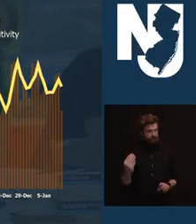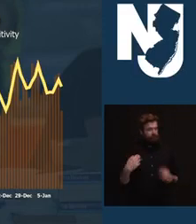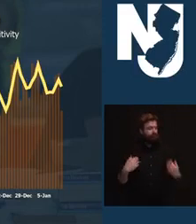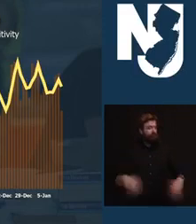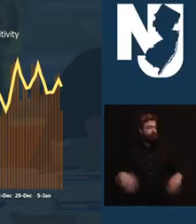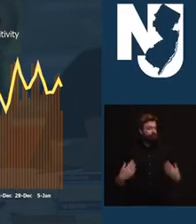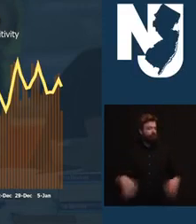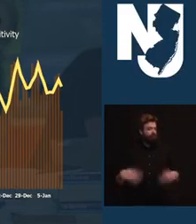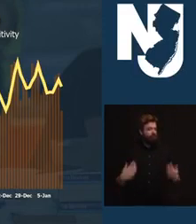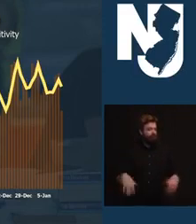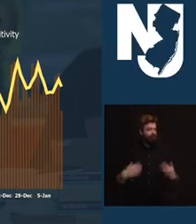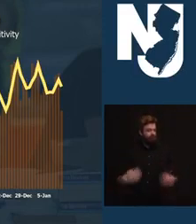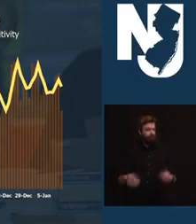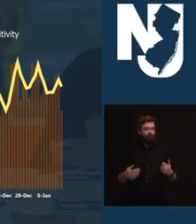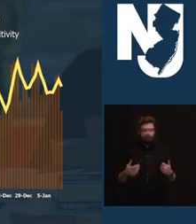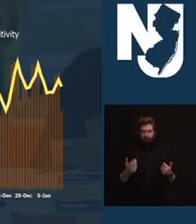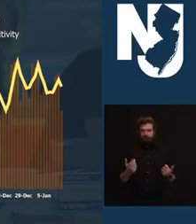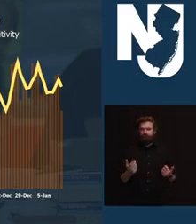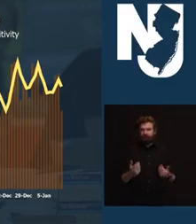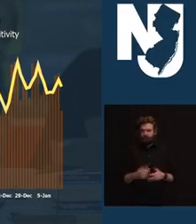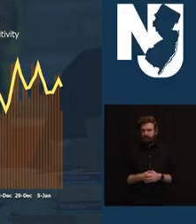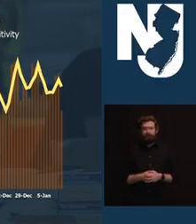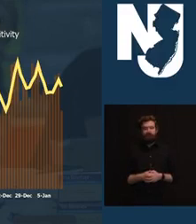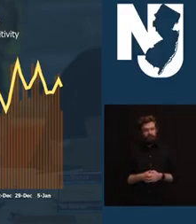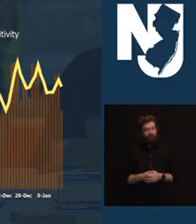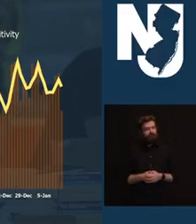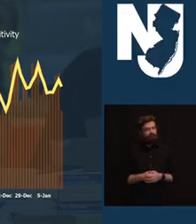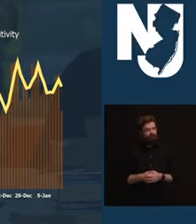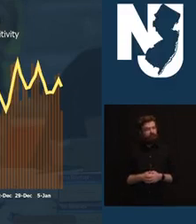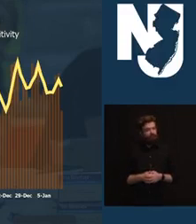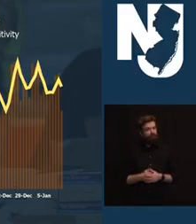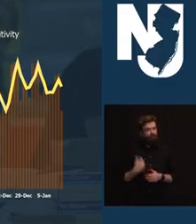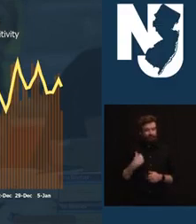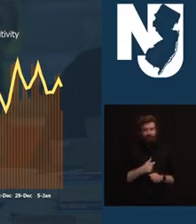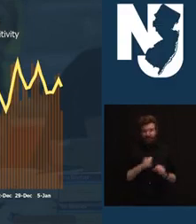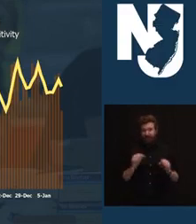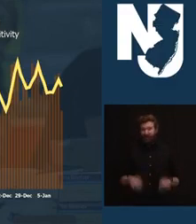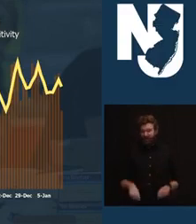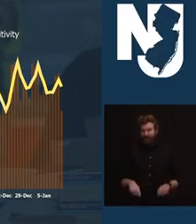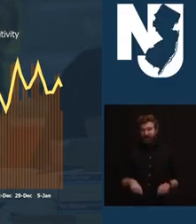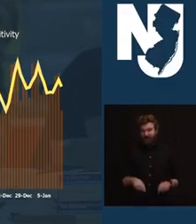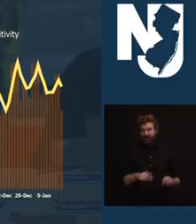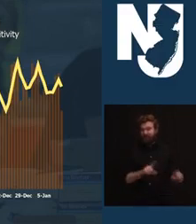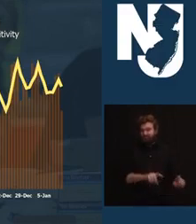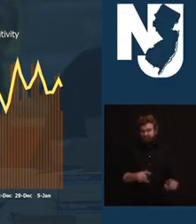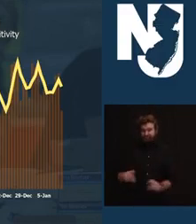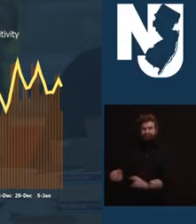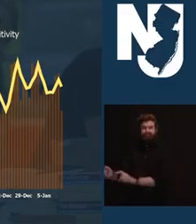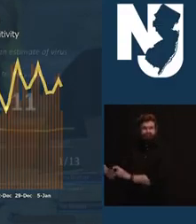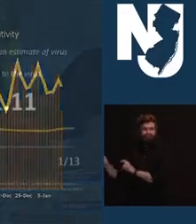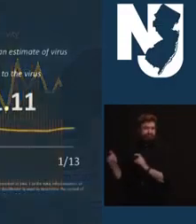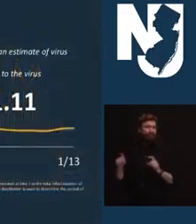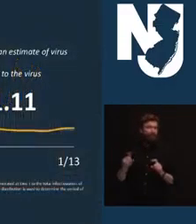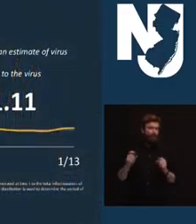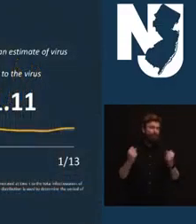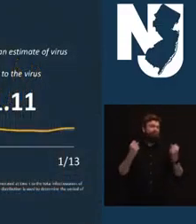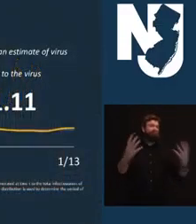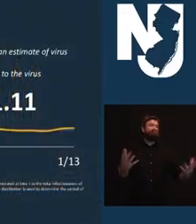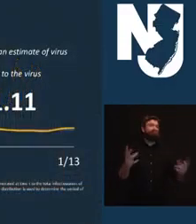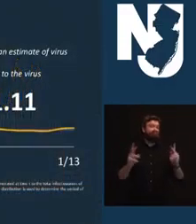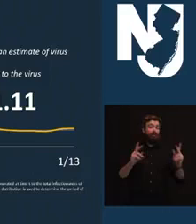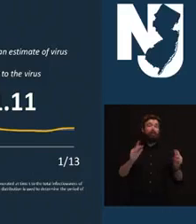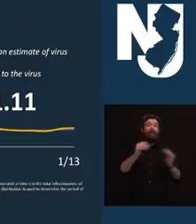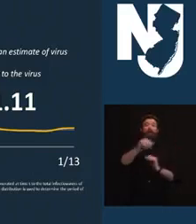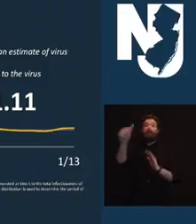70,055. That is a capacity almost unlike per capita any other state in America. And the statewide rate